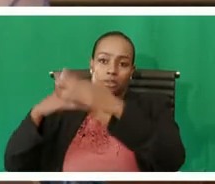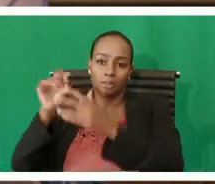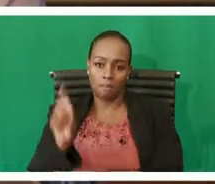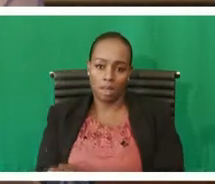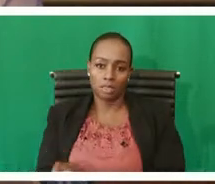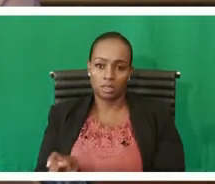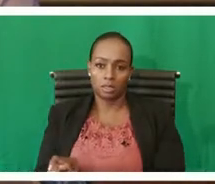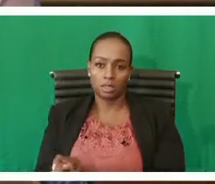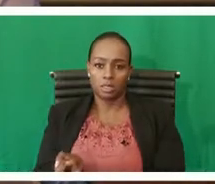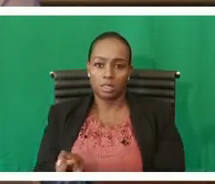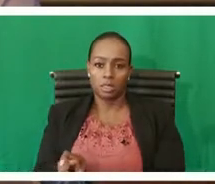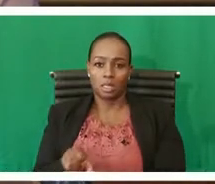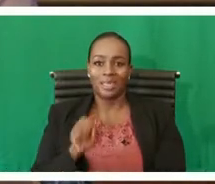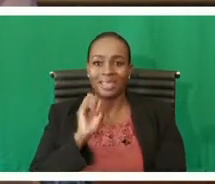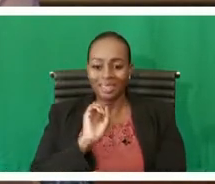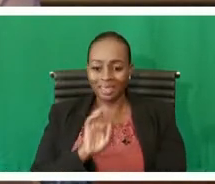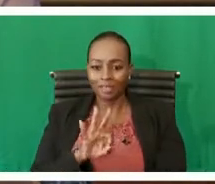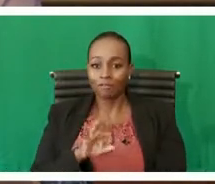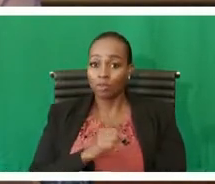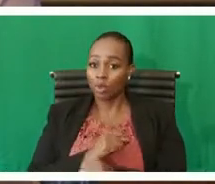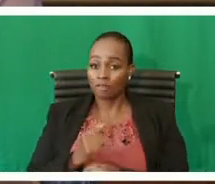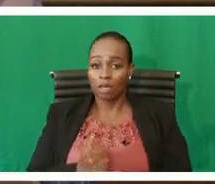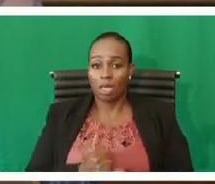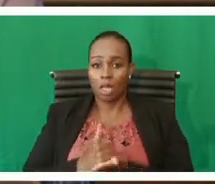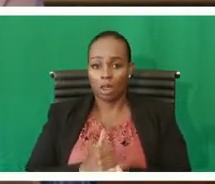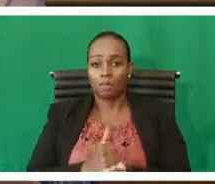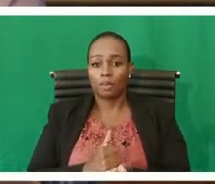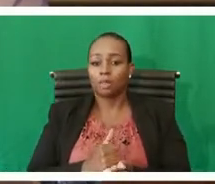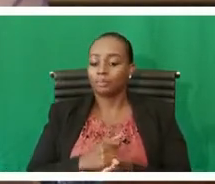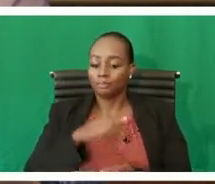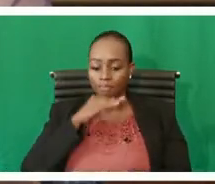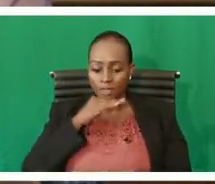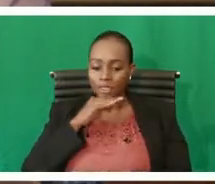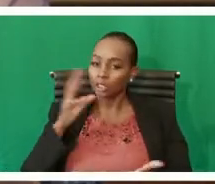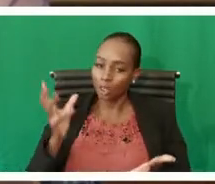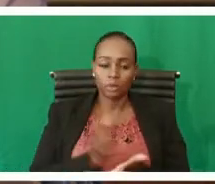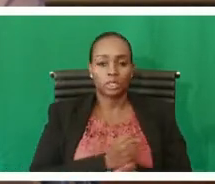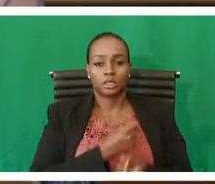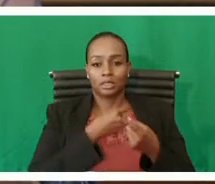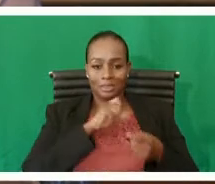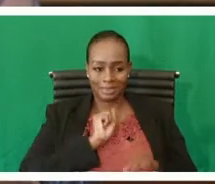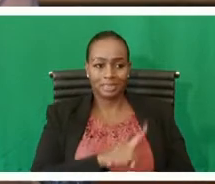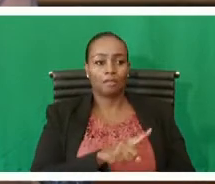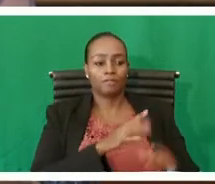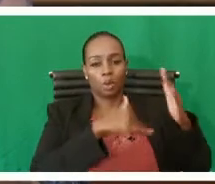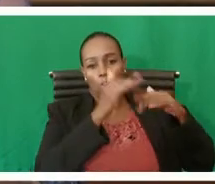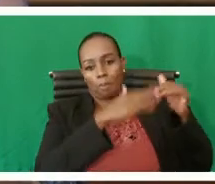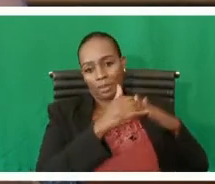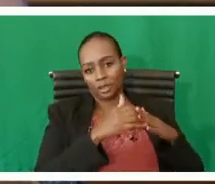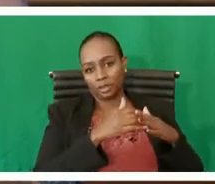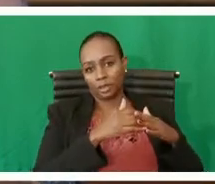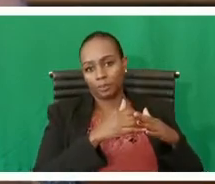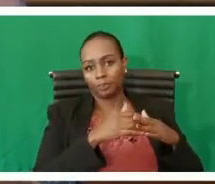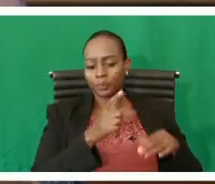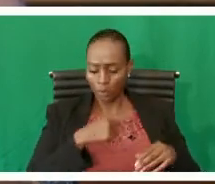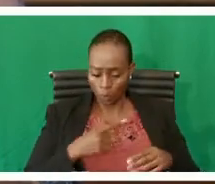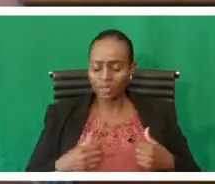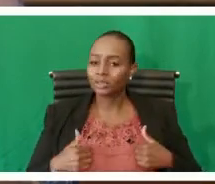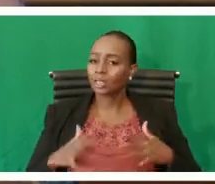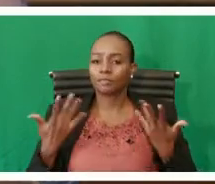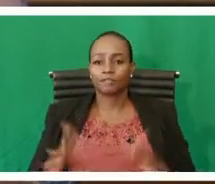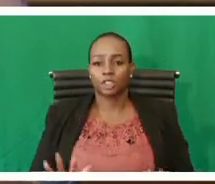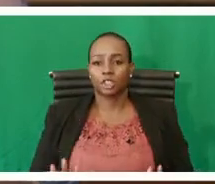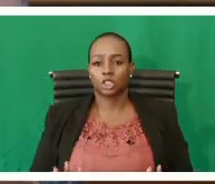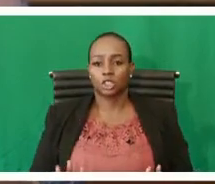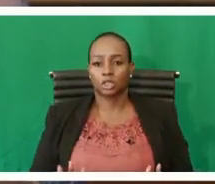ba tla dula ba ipeha ha re ba feng lefatshe rona re se re qadile ka ho fana lefatshe mo re na leng lona ebile se re tse re